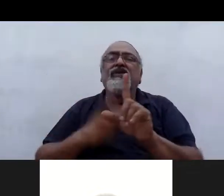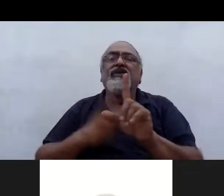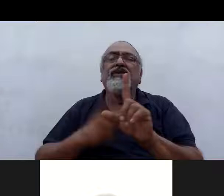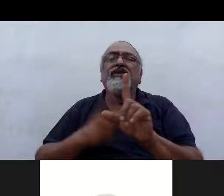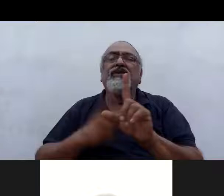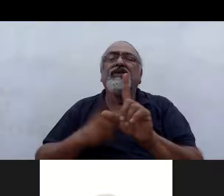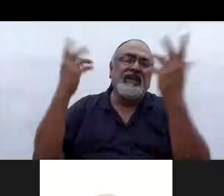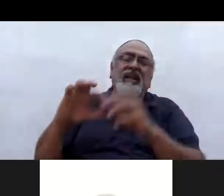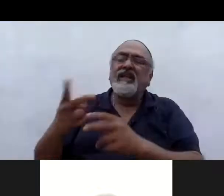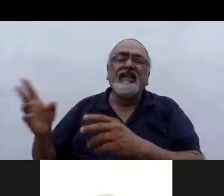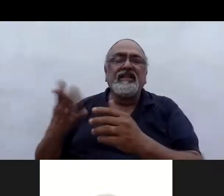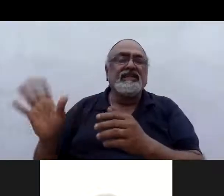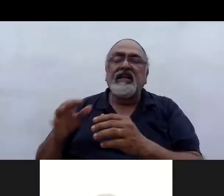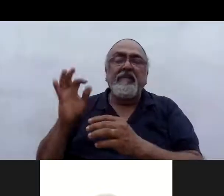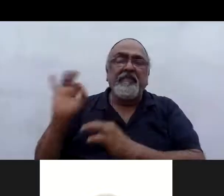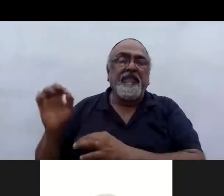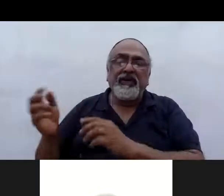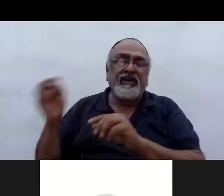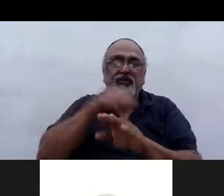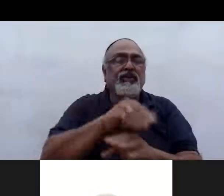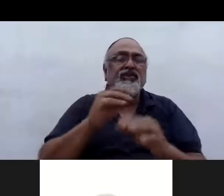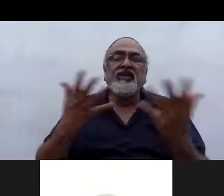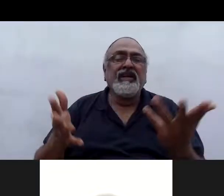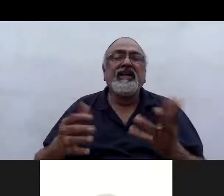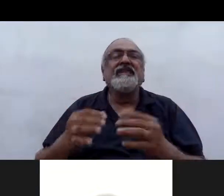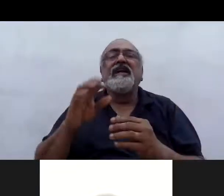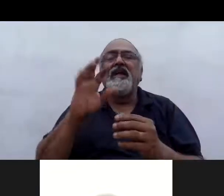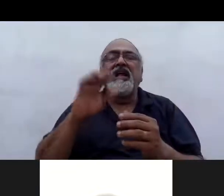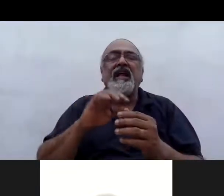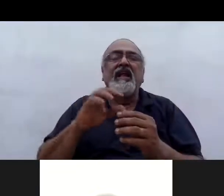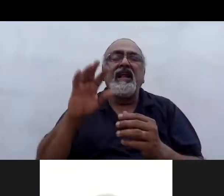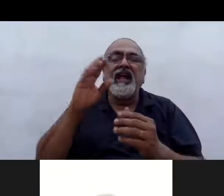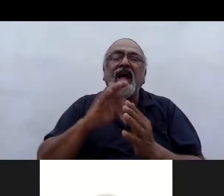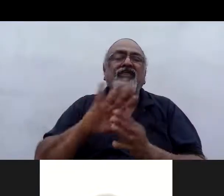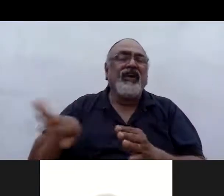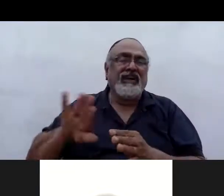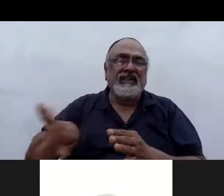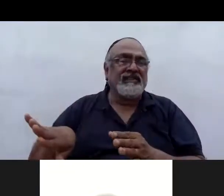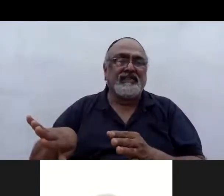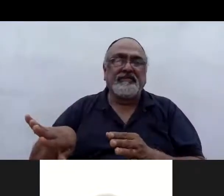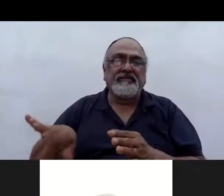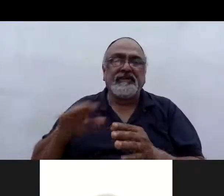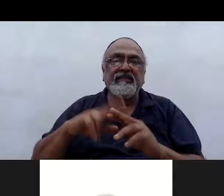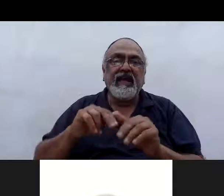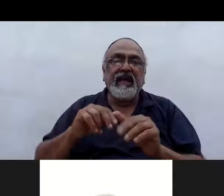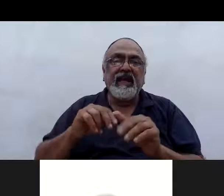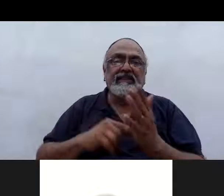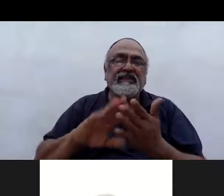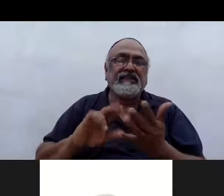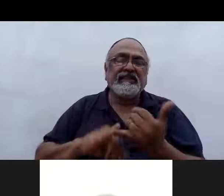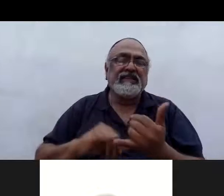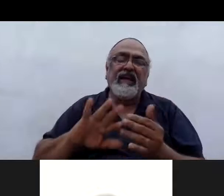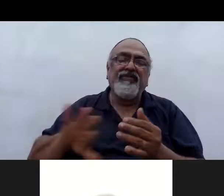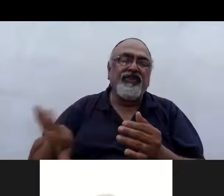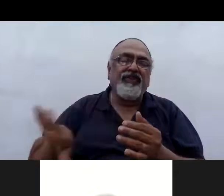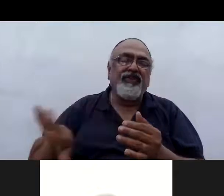say collateral thing, which is not necessary. So it is better to avoid such facts. You need to keep